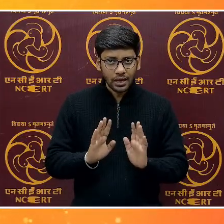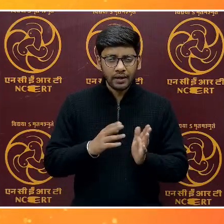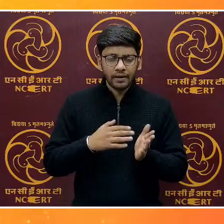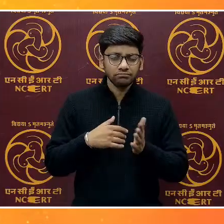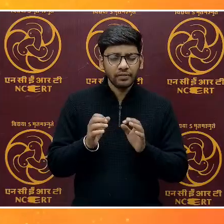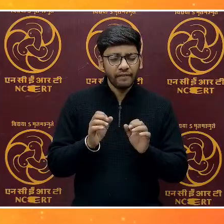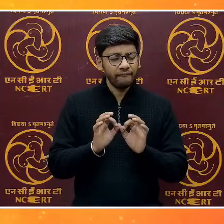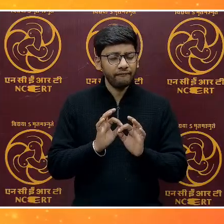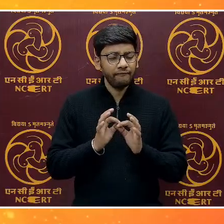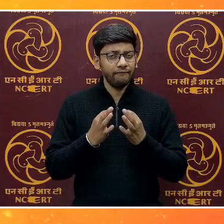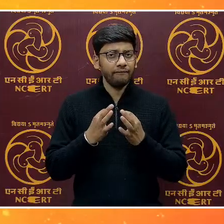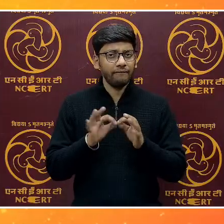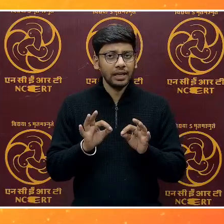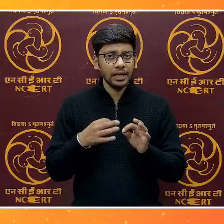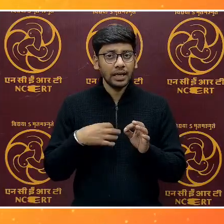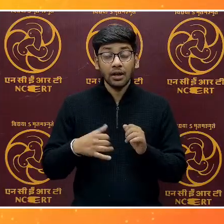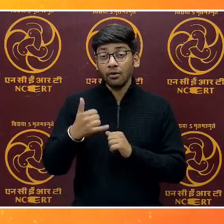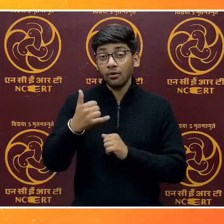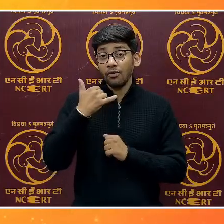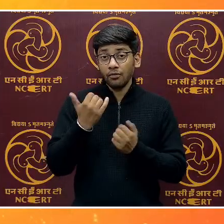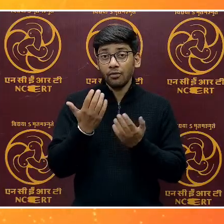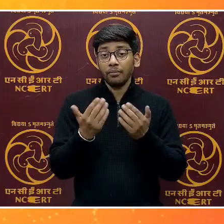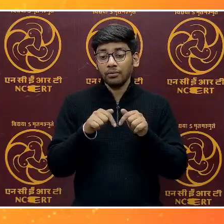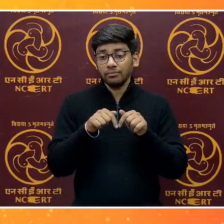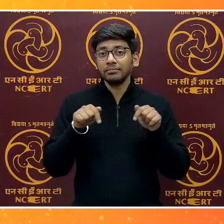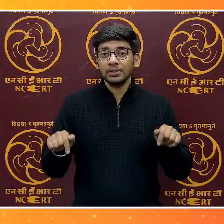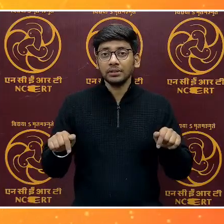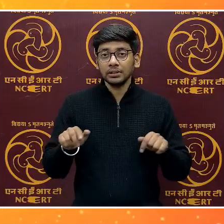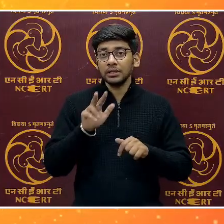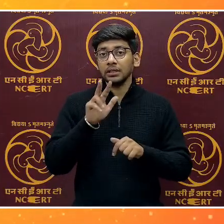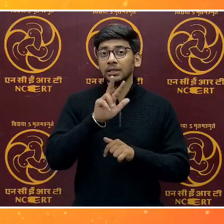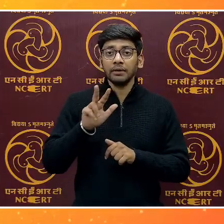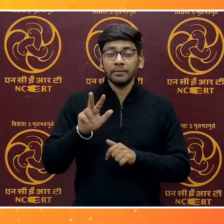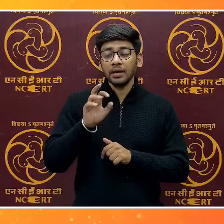free to get in touch with us. Our phone number is